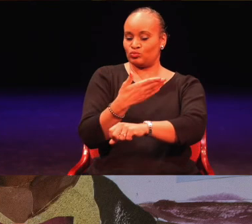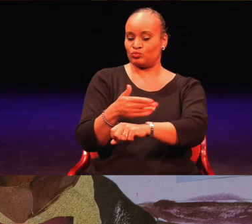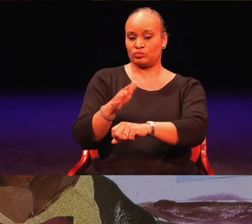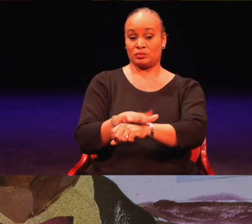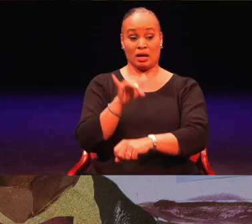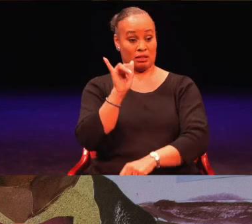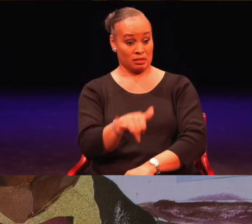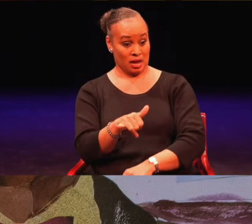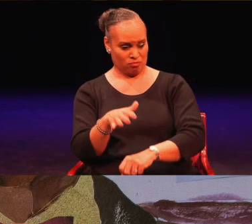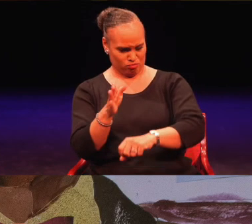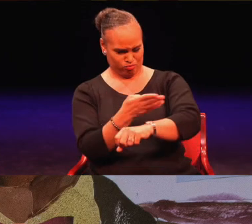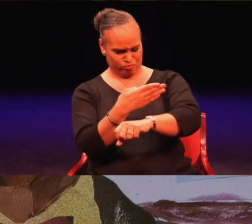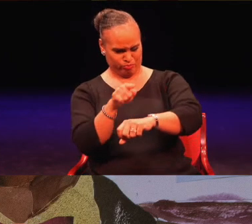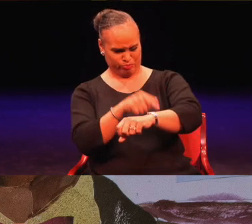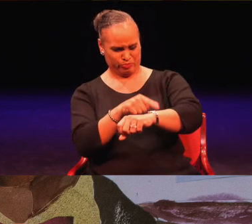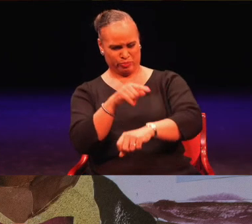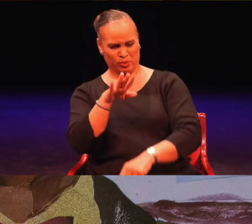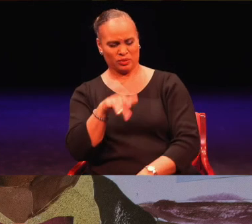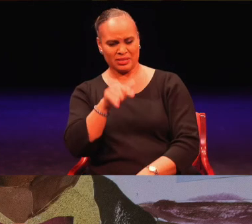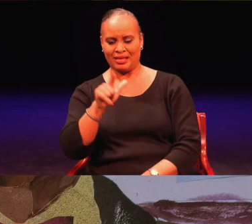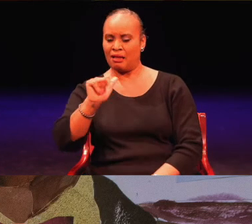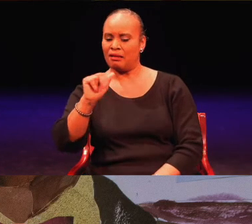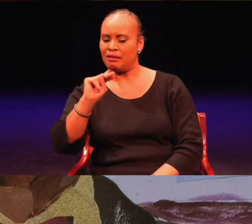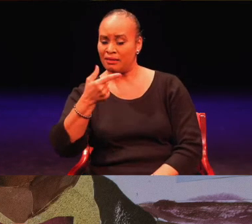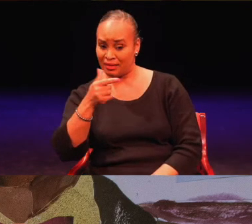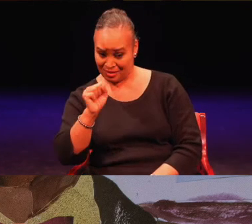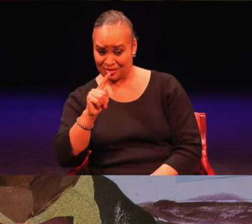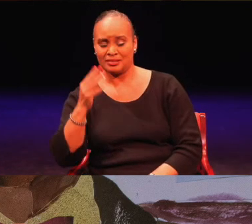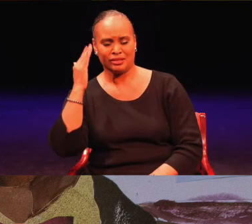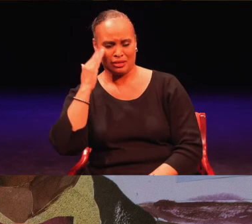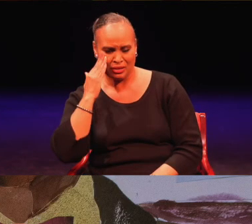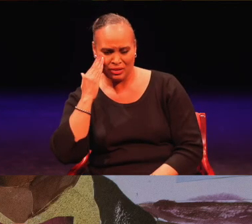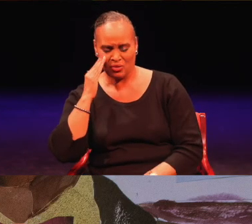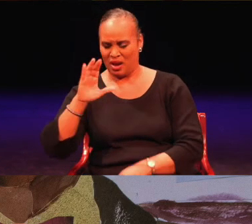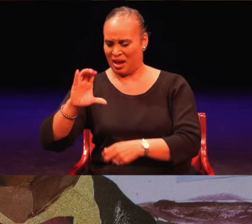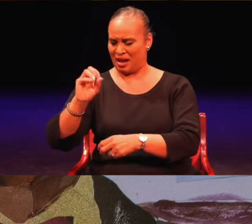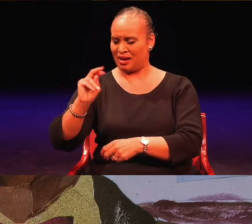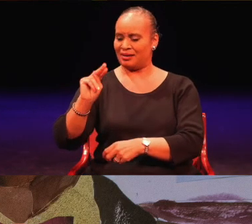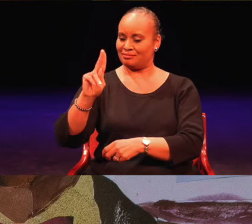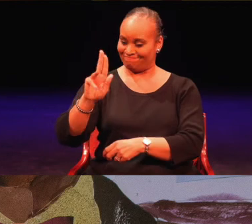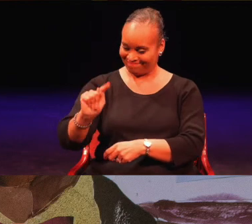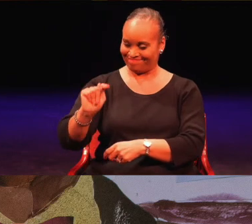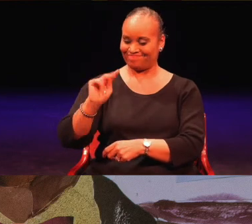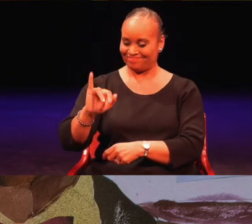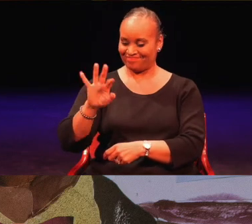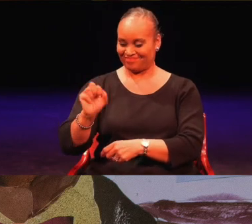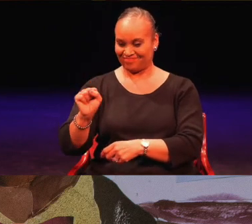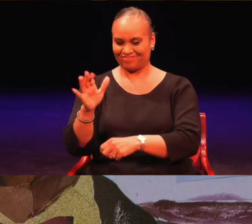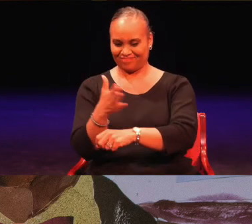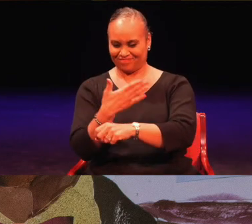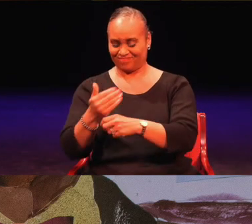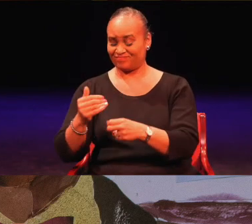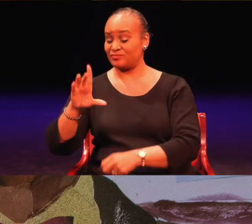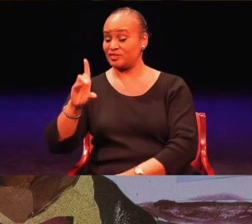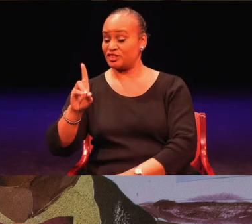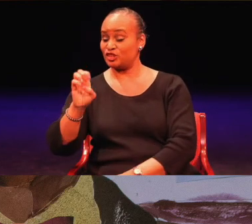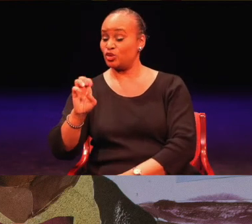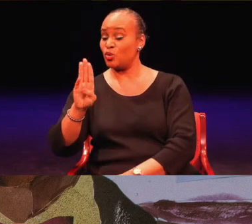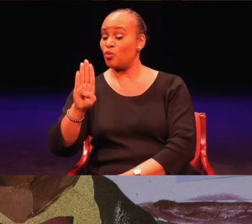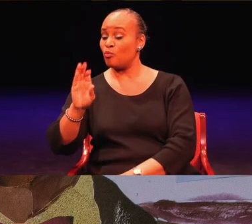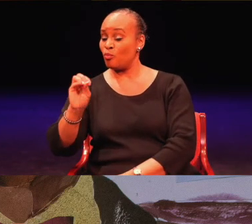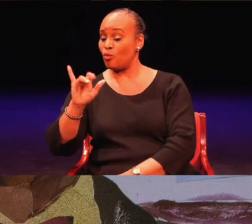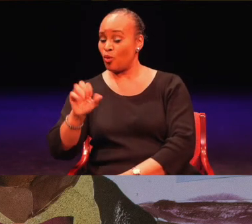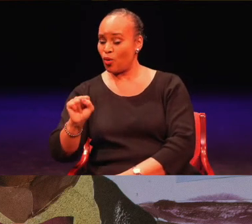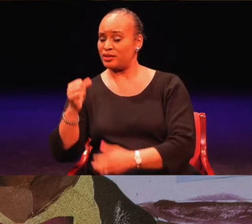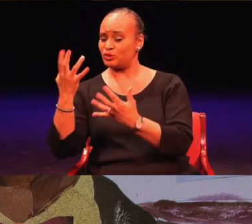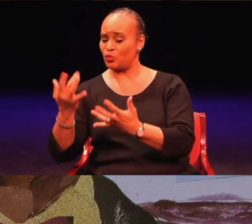A weary blues that Langston knew and County sung, a river of blues where Du Bois waited and Baldwin